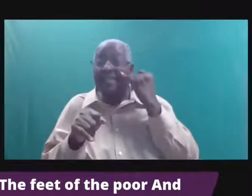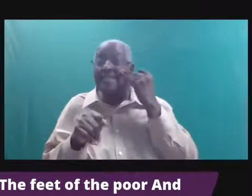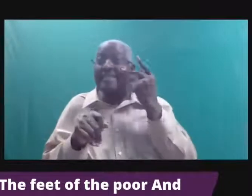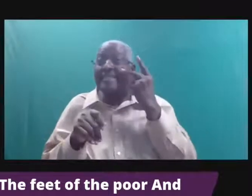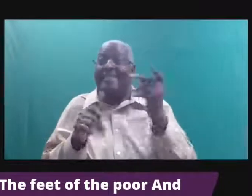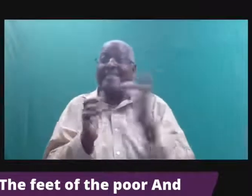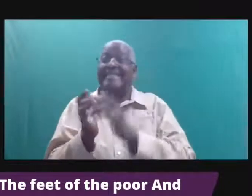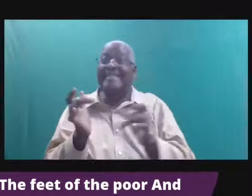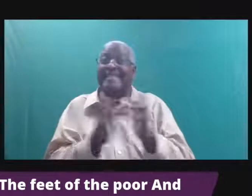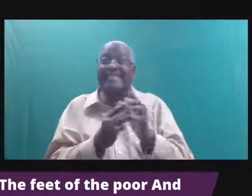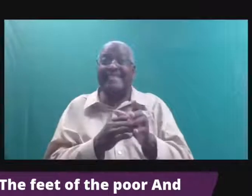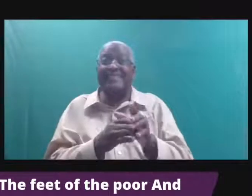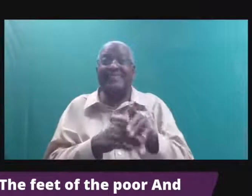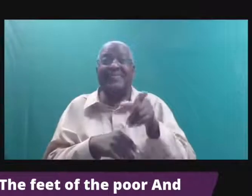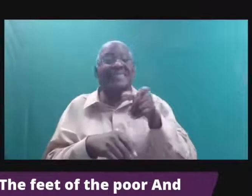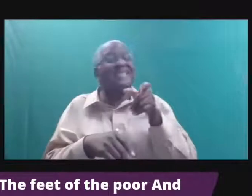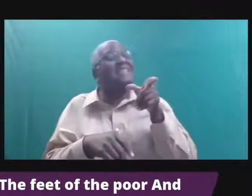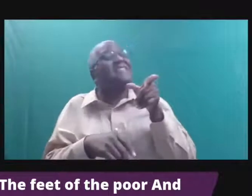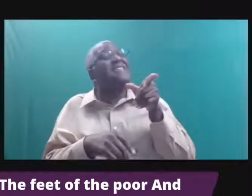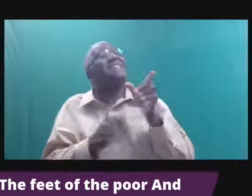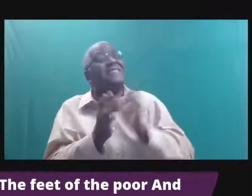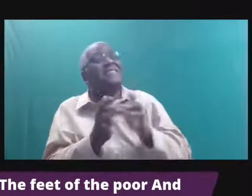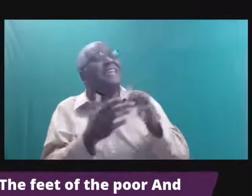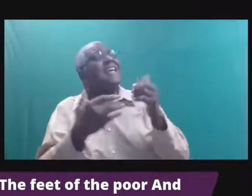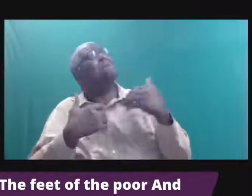Jesus, he had